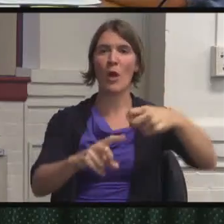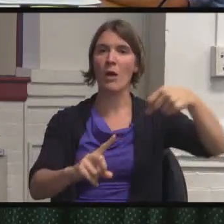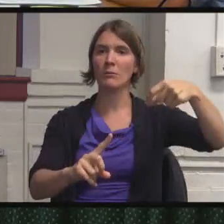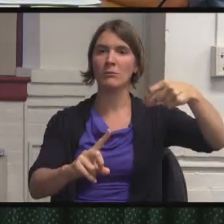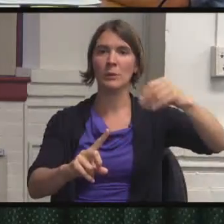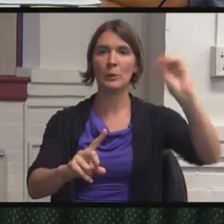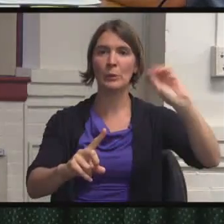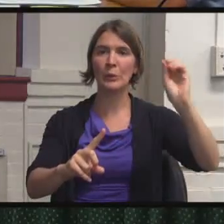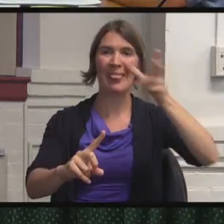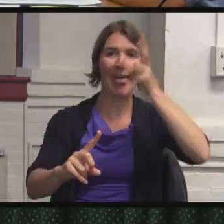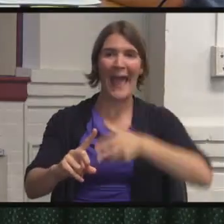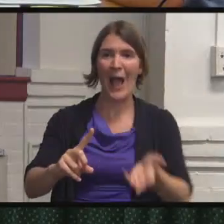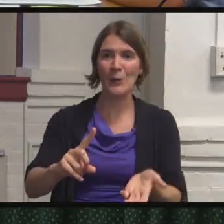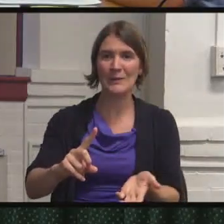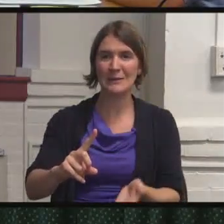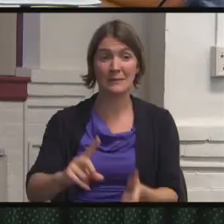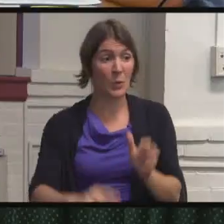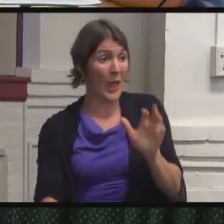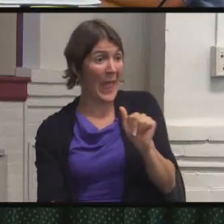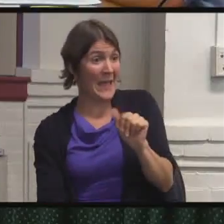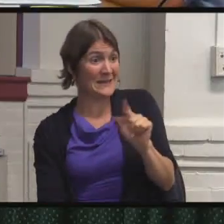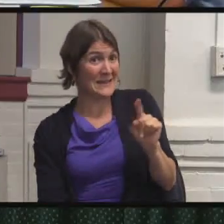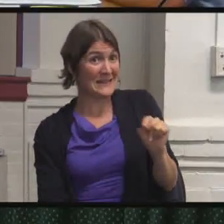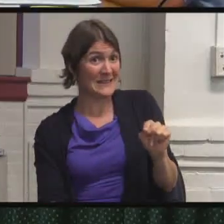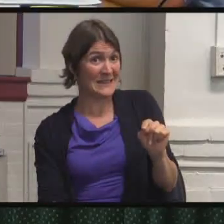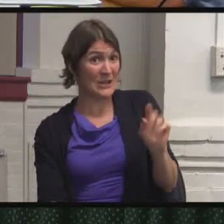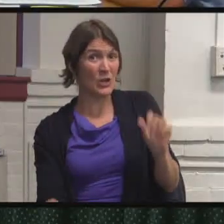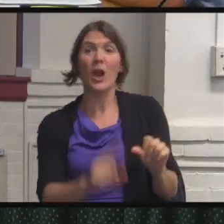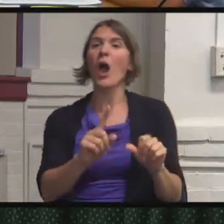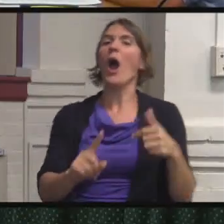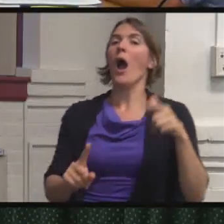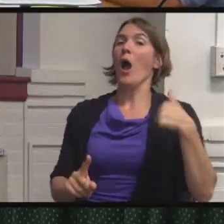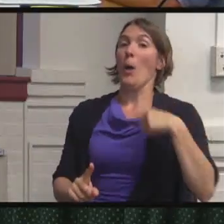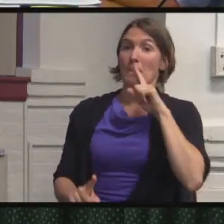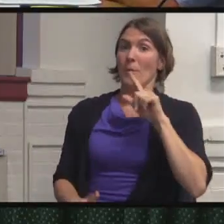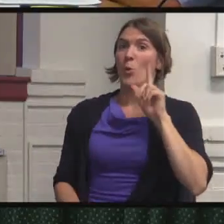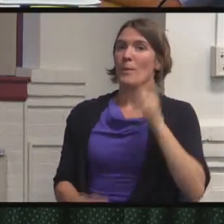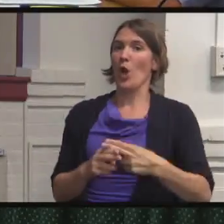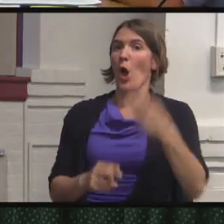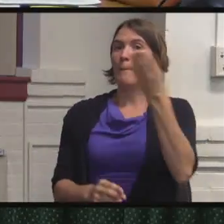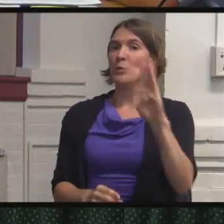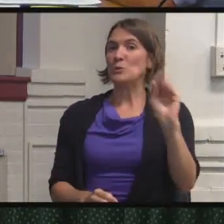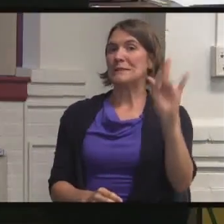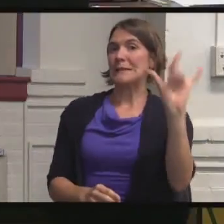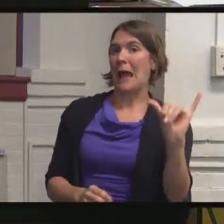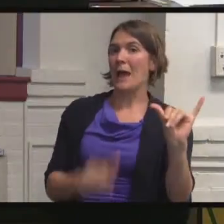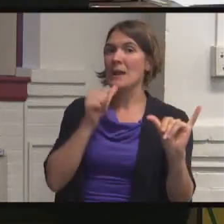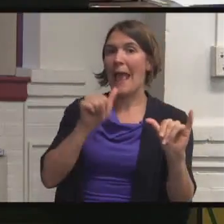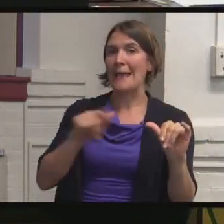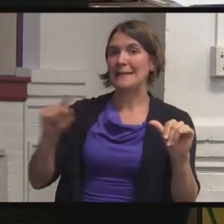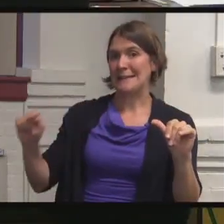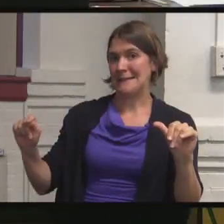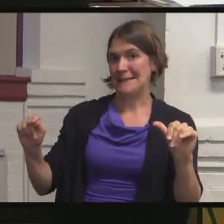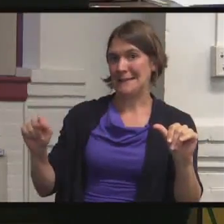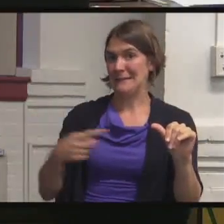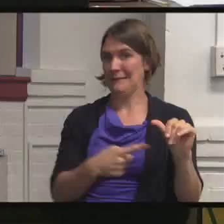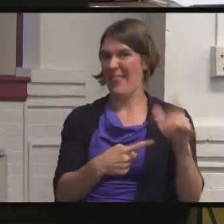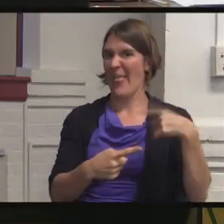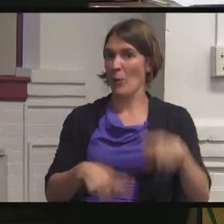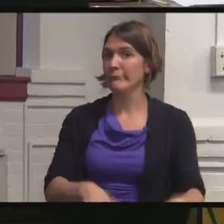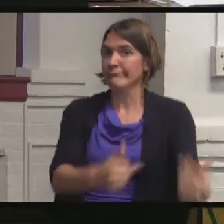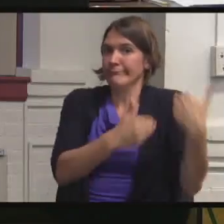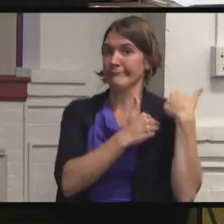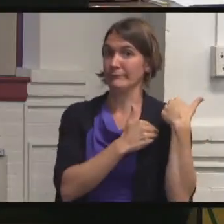AT&T would you know. Actually, it would be blue sky, and they would absolutely. Yeah, they would want to do that. If we had, you know, if we